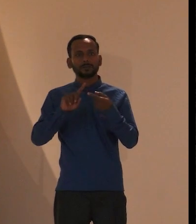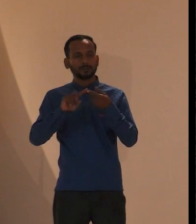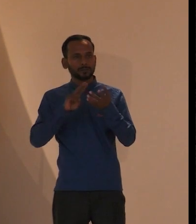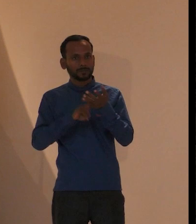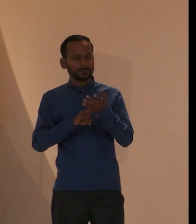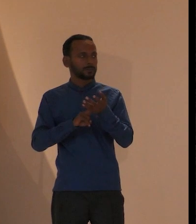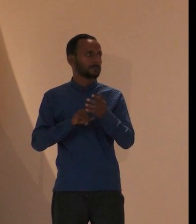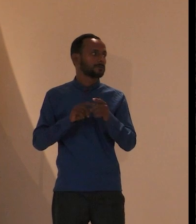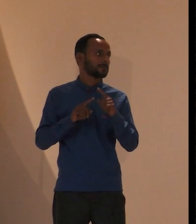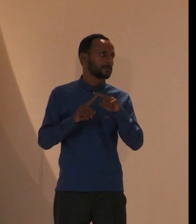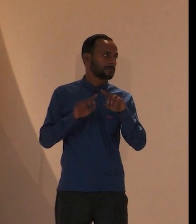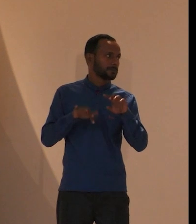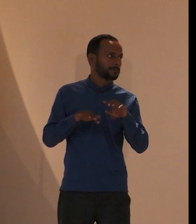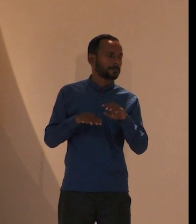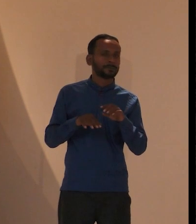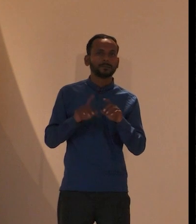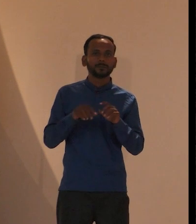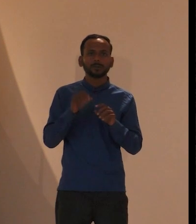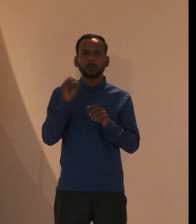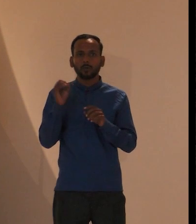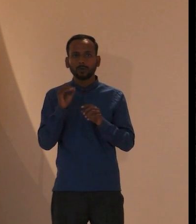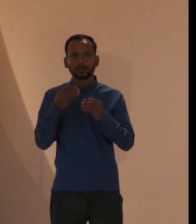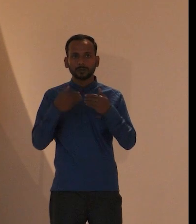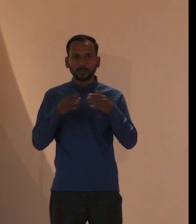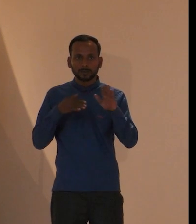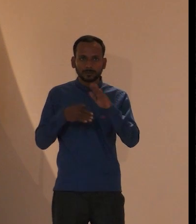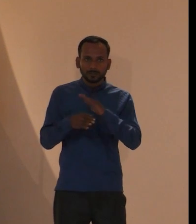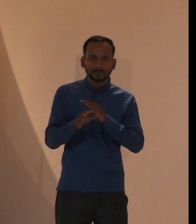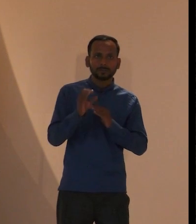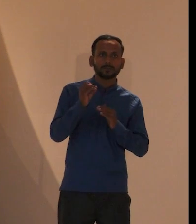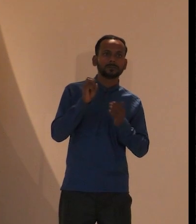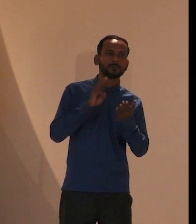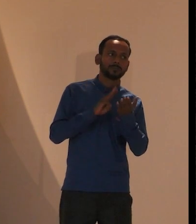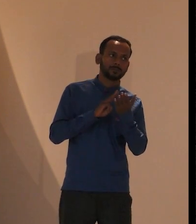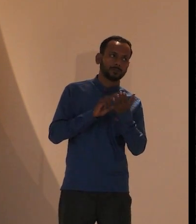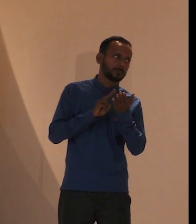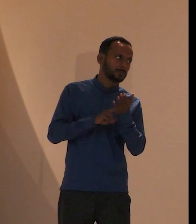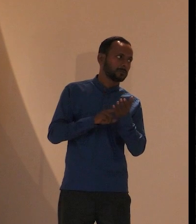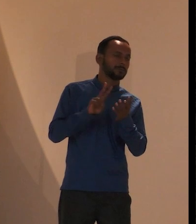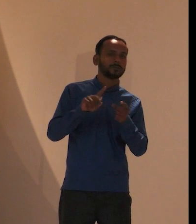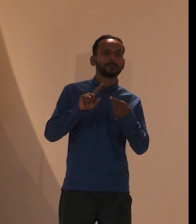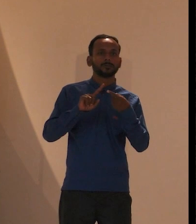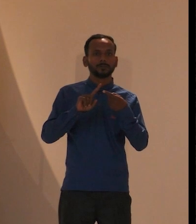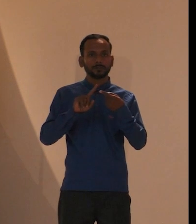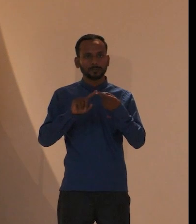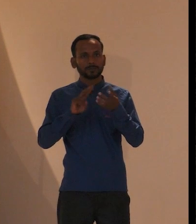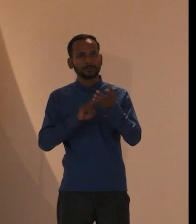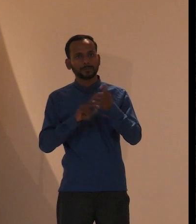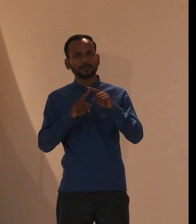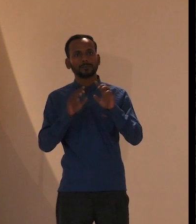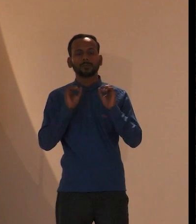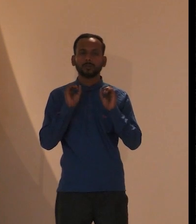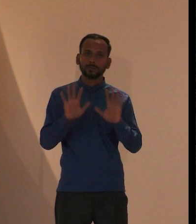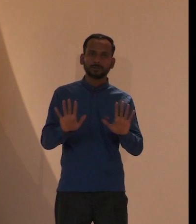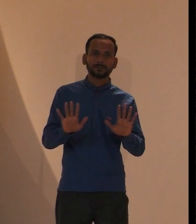is. And that's the only access to the convent that you get. Because since the nuns use the rest of the convent, you don't